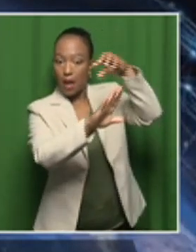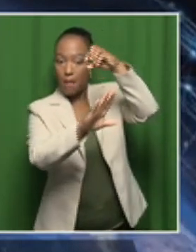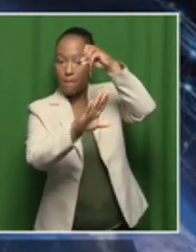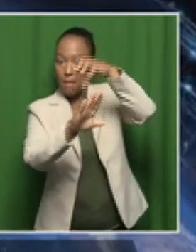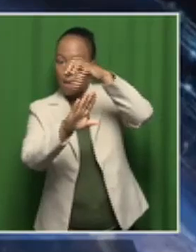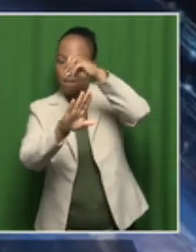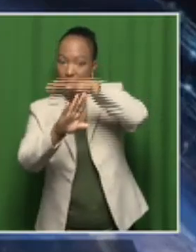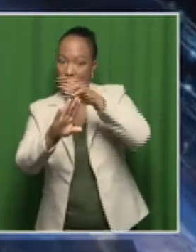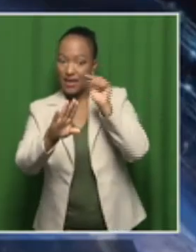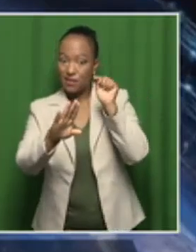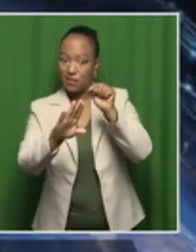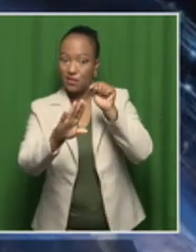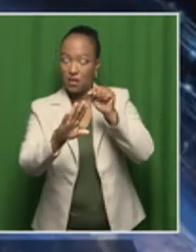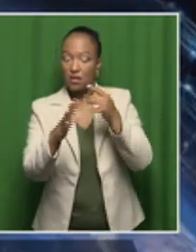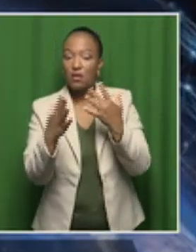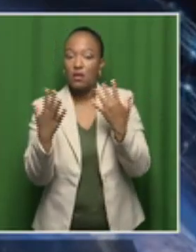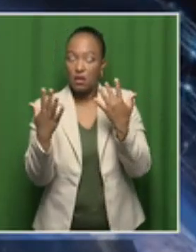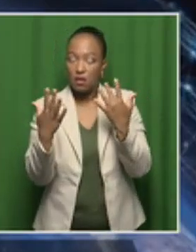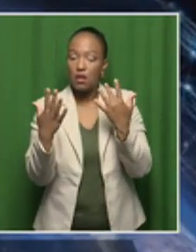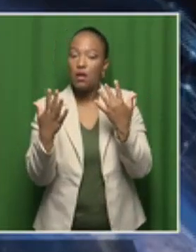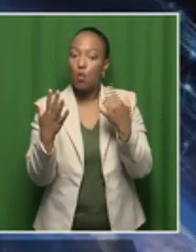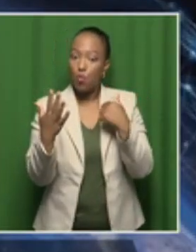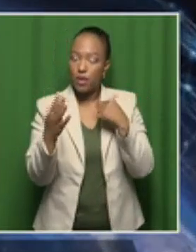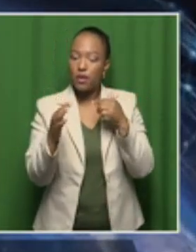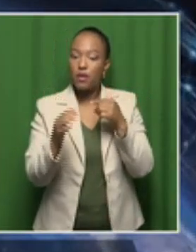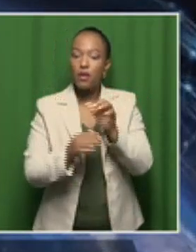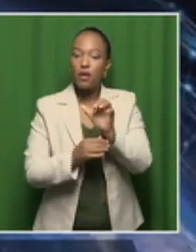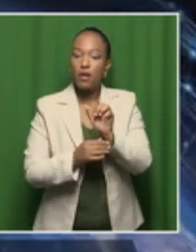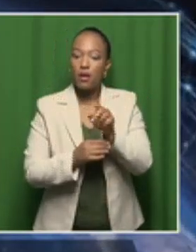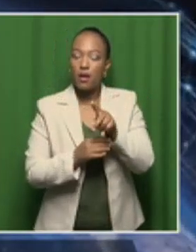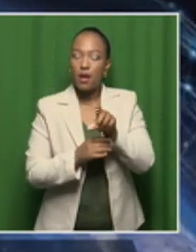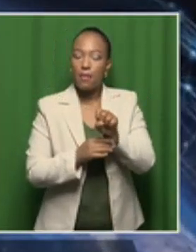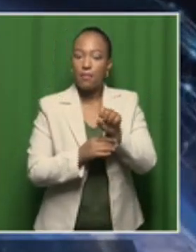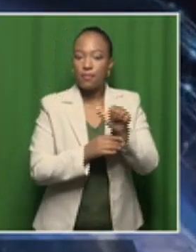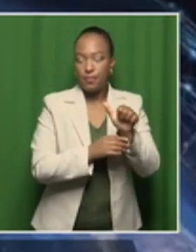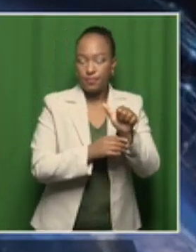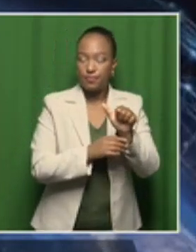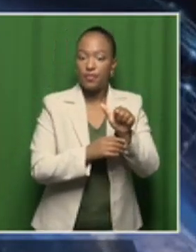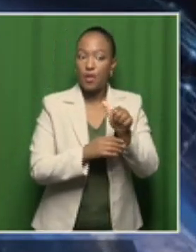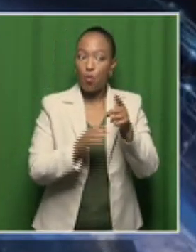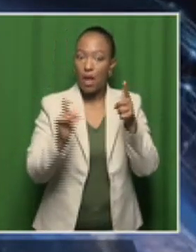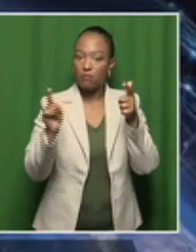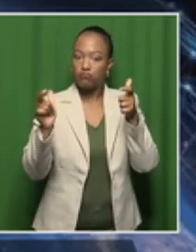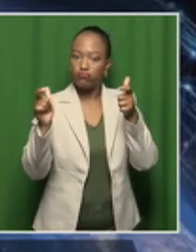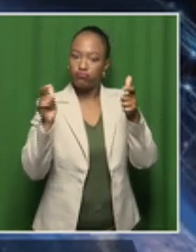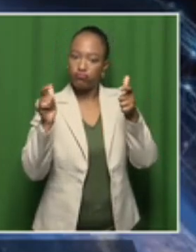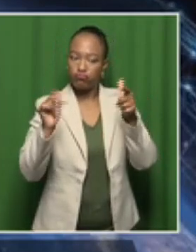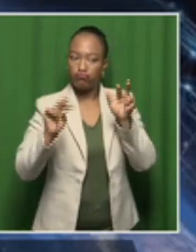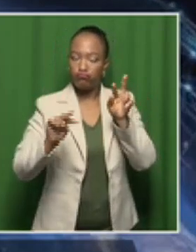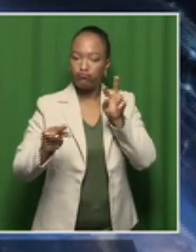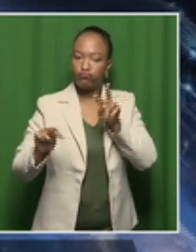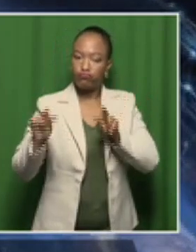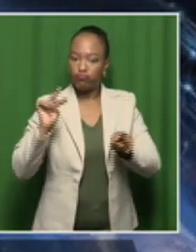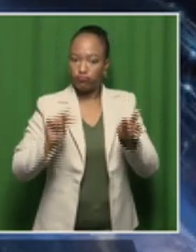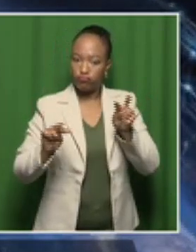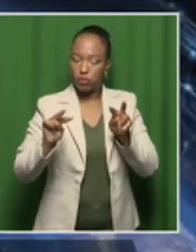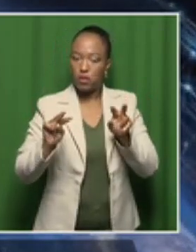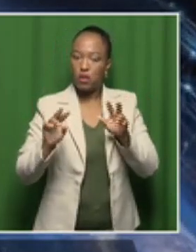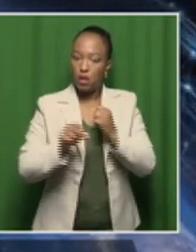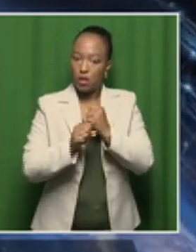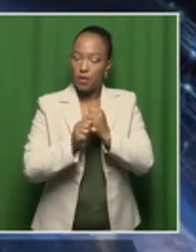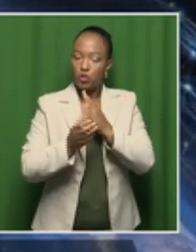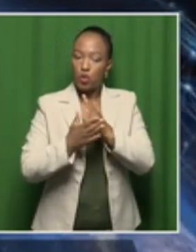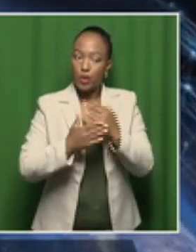why EXA, which is a government body, appoint professionals to ensure that those installations are safe for